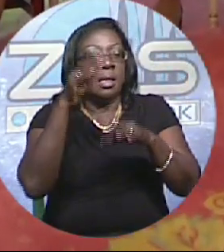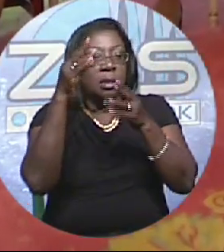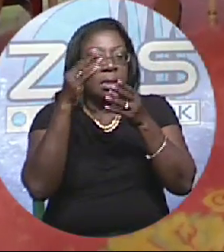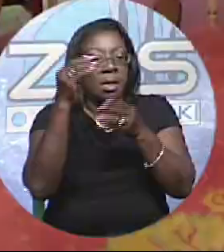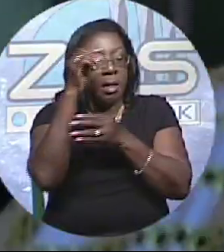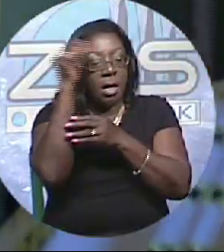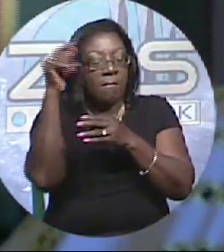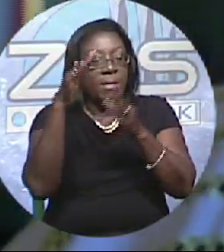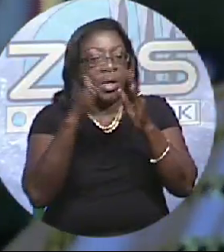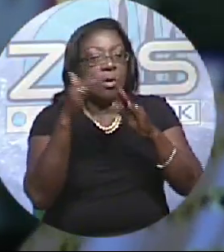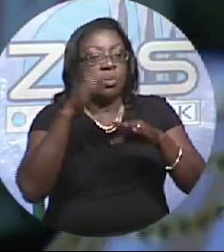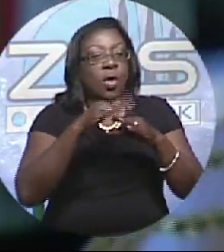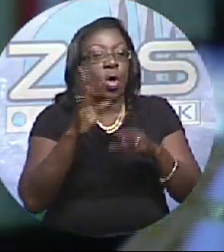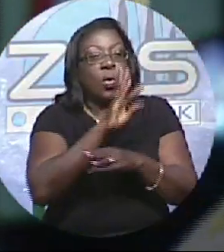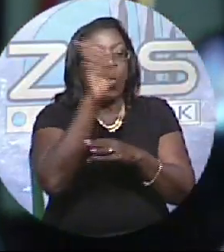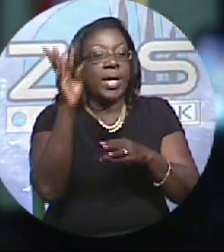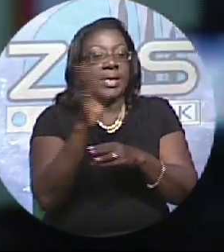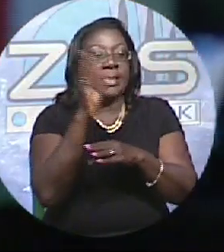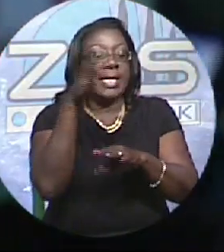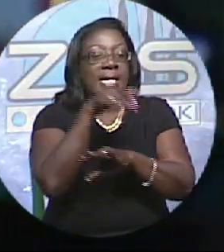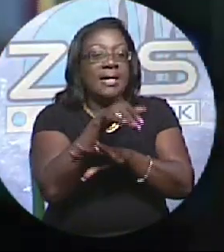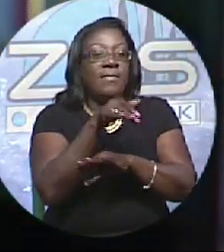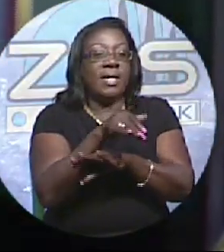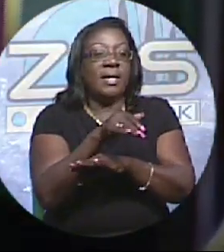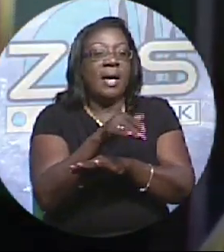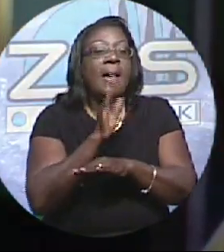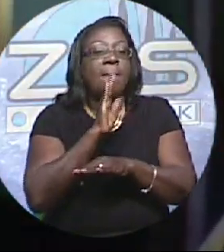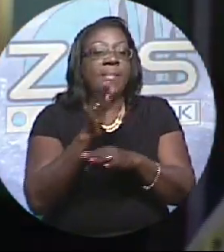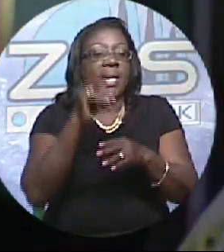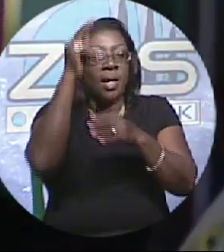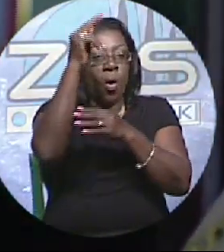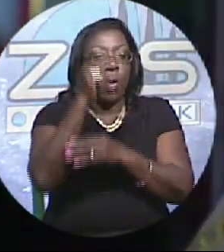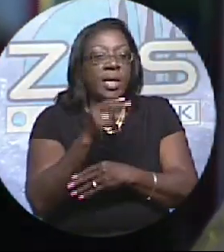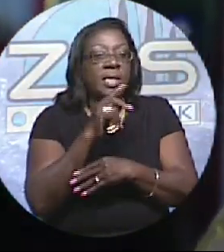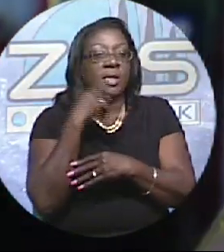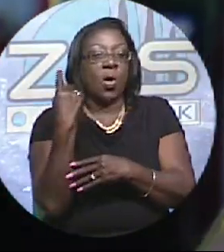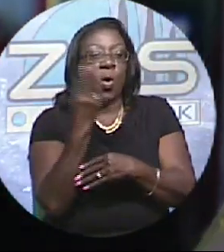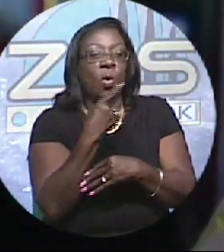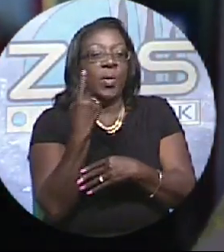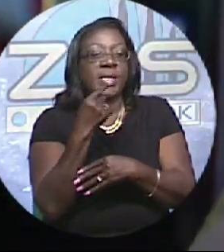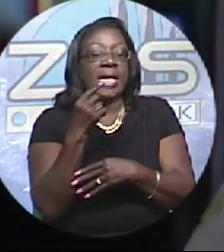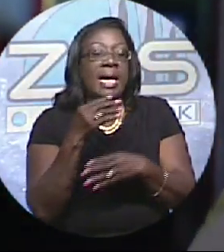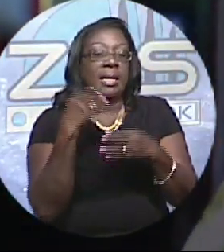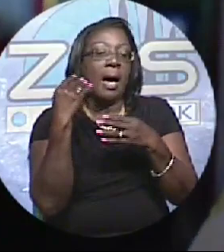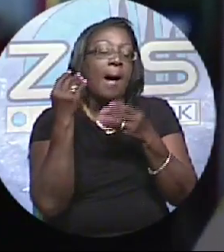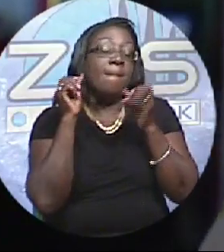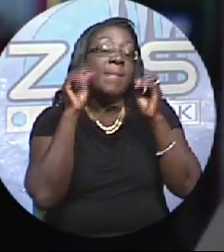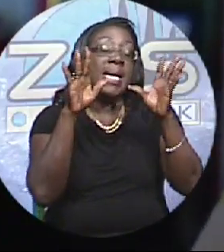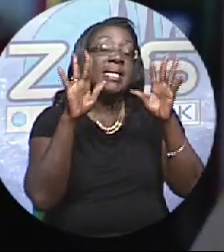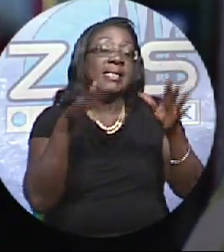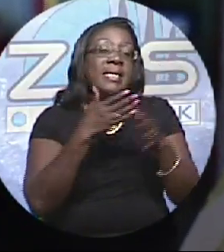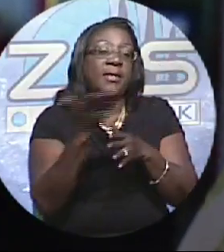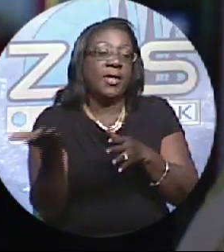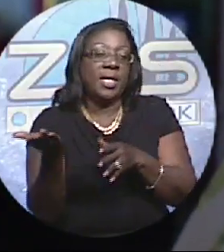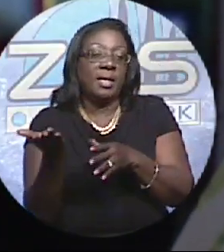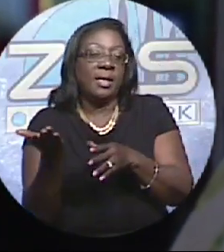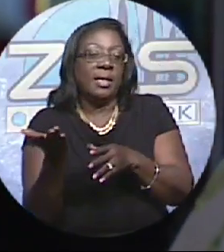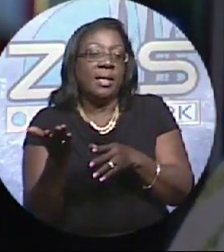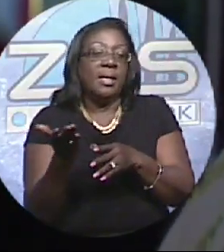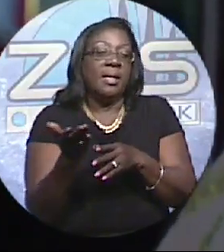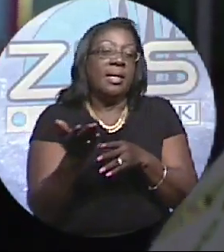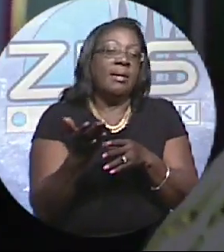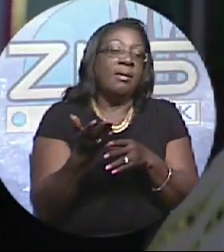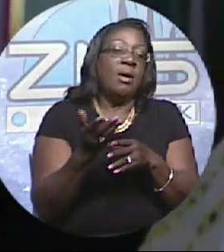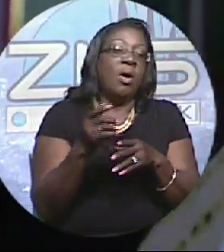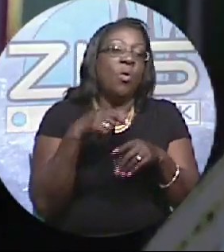on Wednesday evening. Being honored is always an amazing thing to be recognized, and it always makes me actually feel very small,